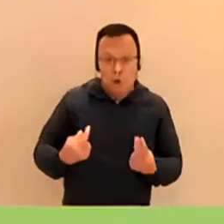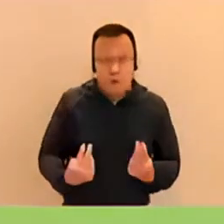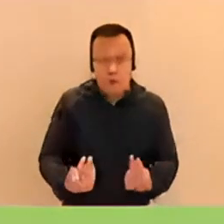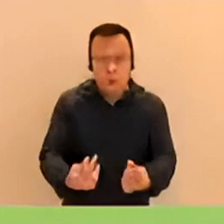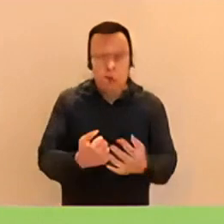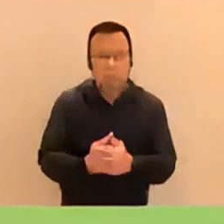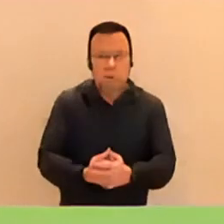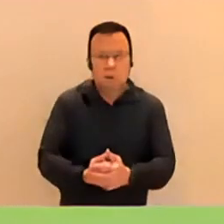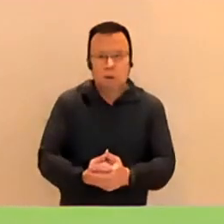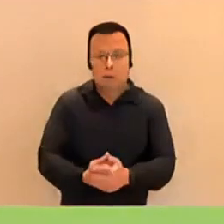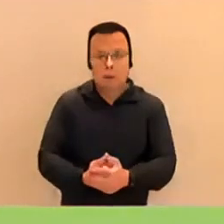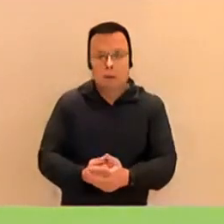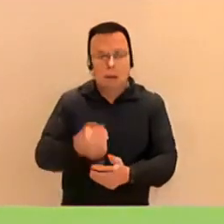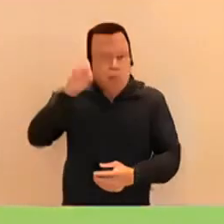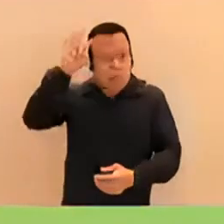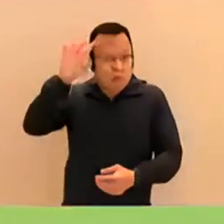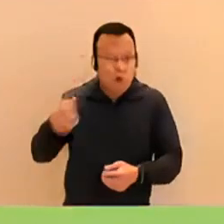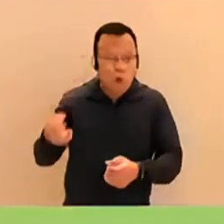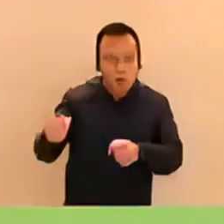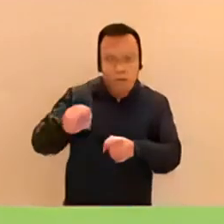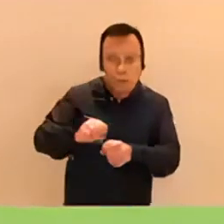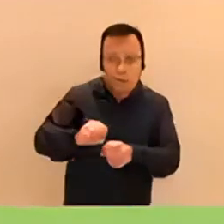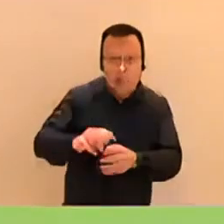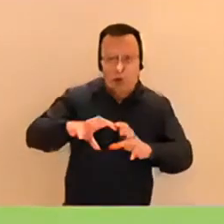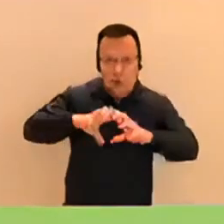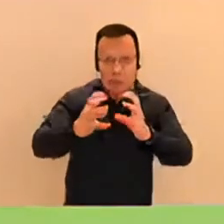through providing sufficient INT land,